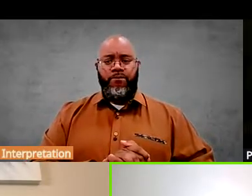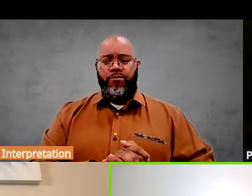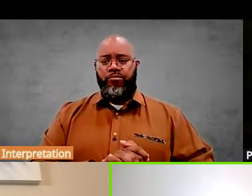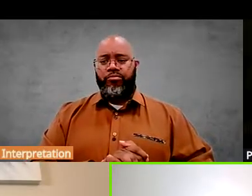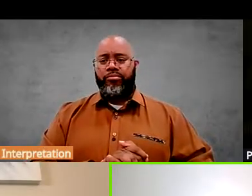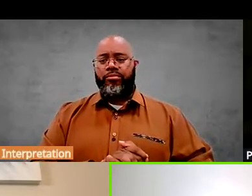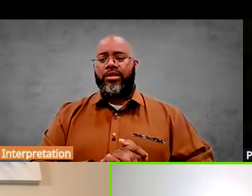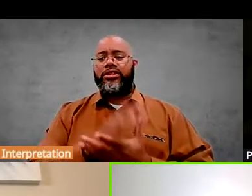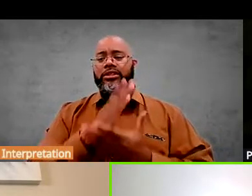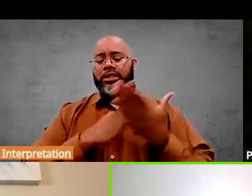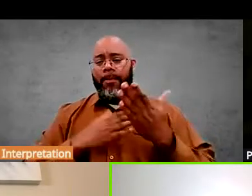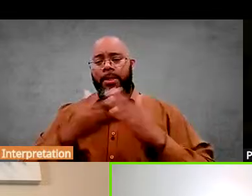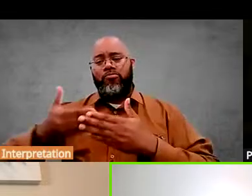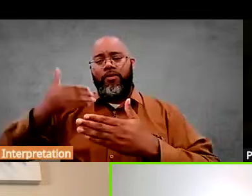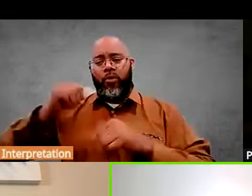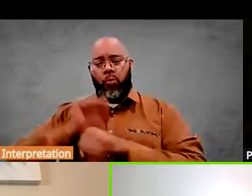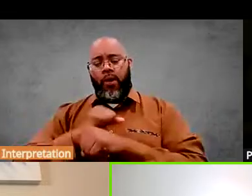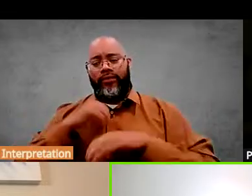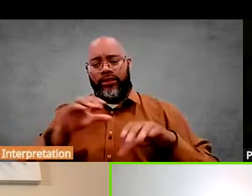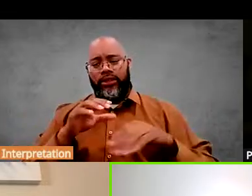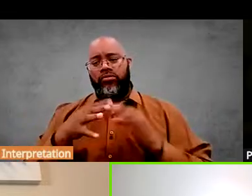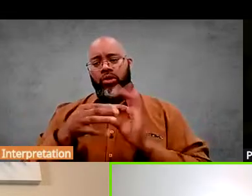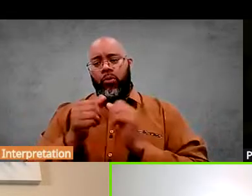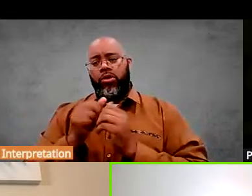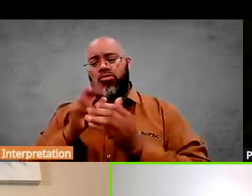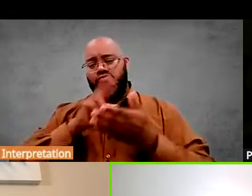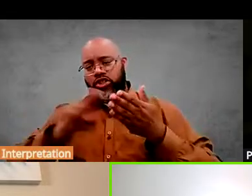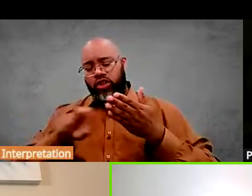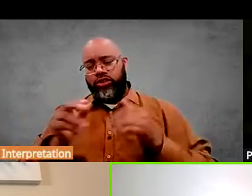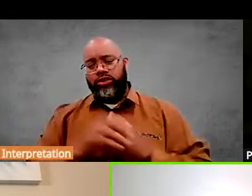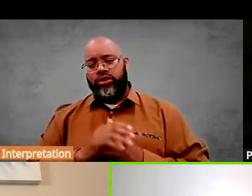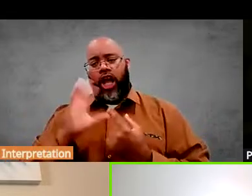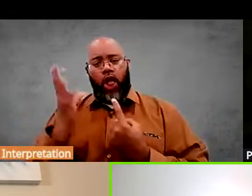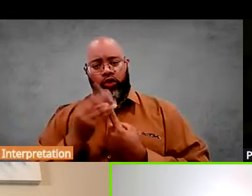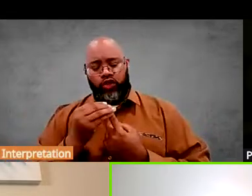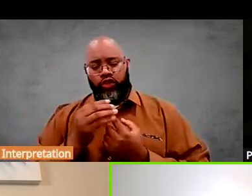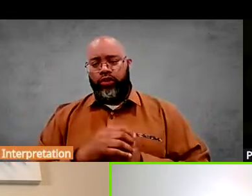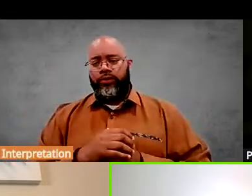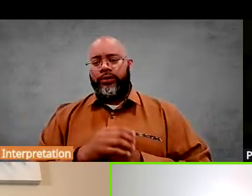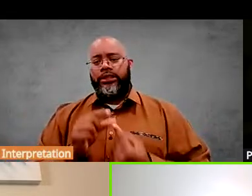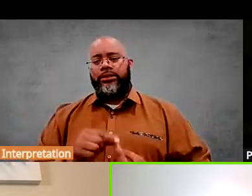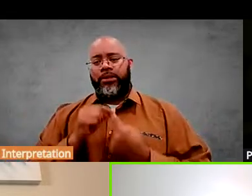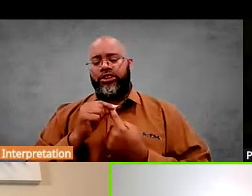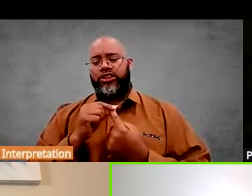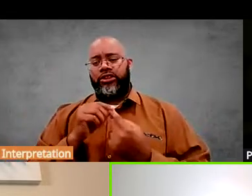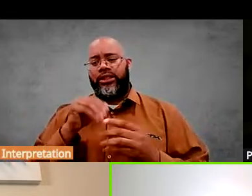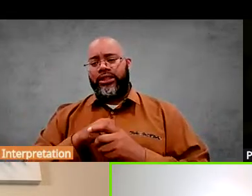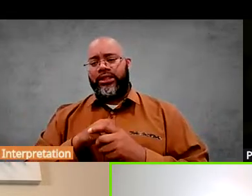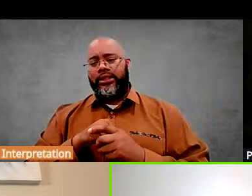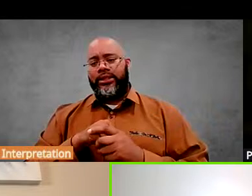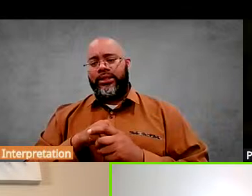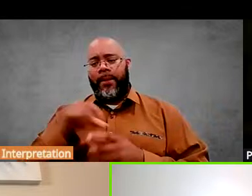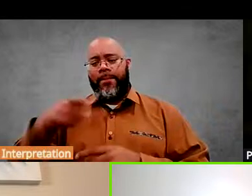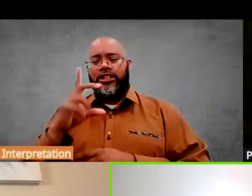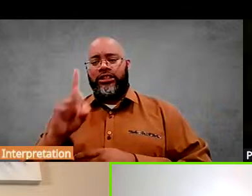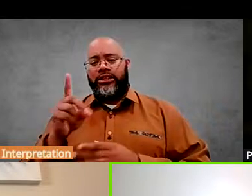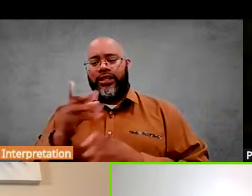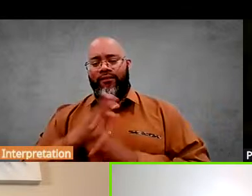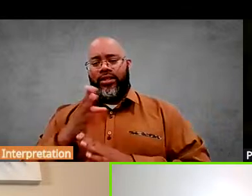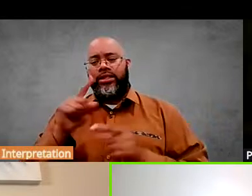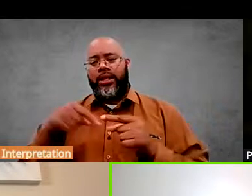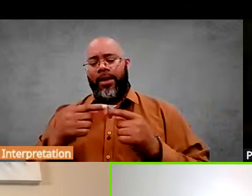Some of the previous work I've done around research culture, especially in the PhD field, is